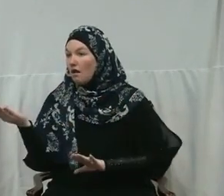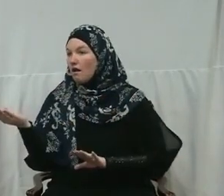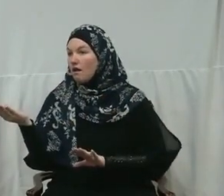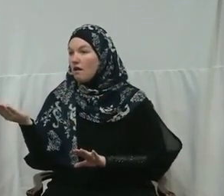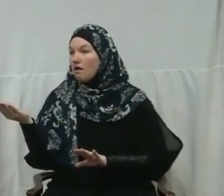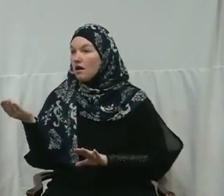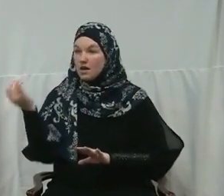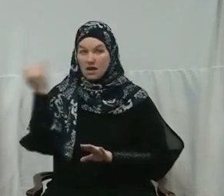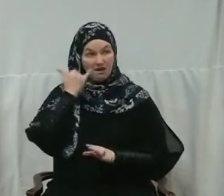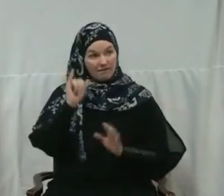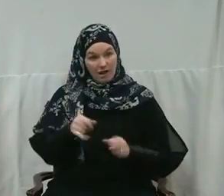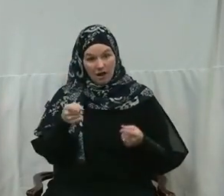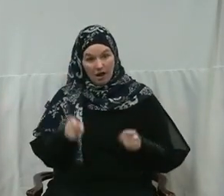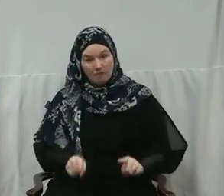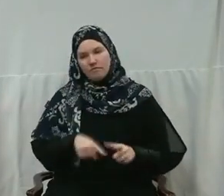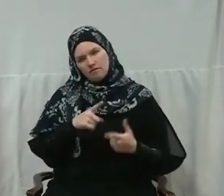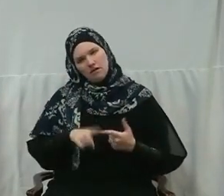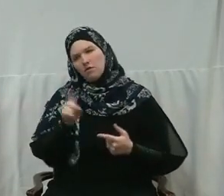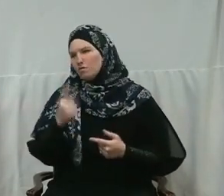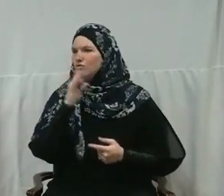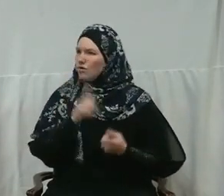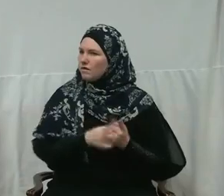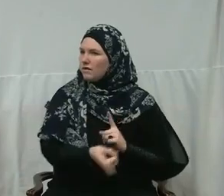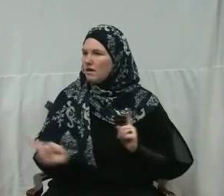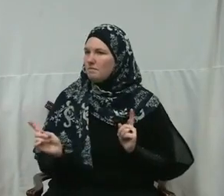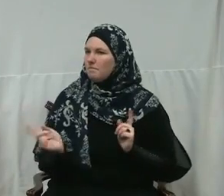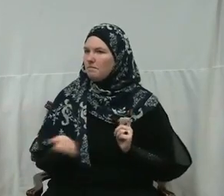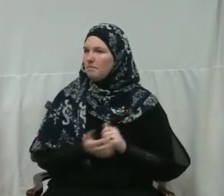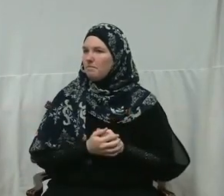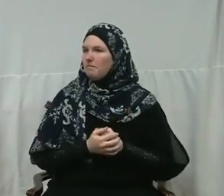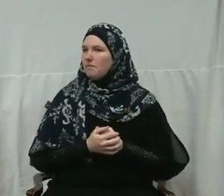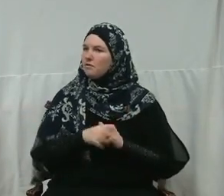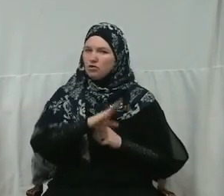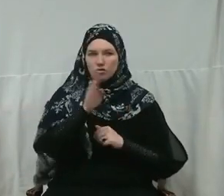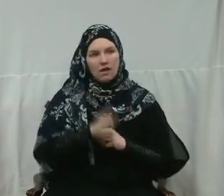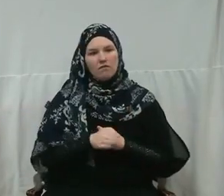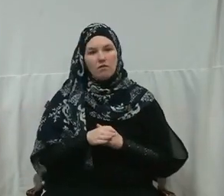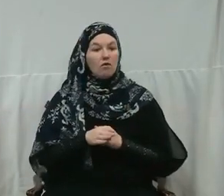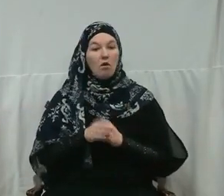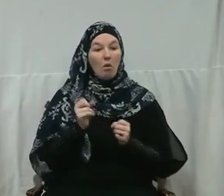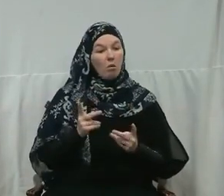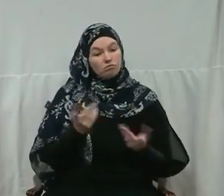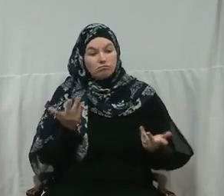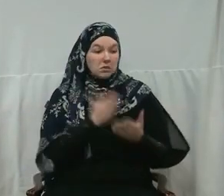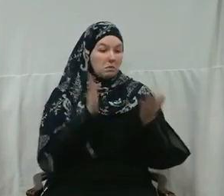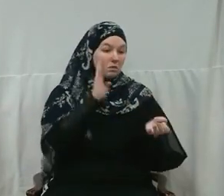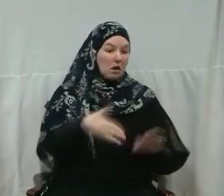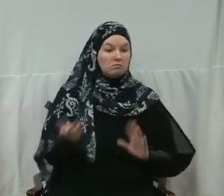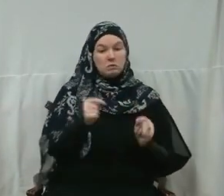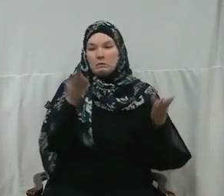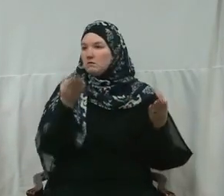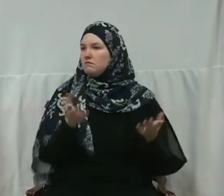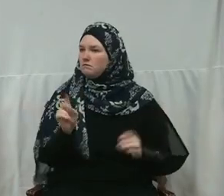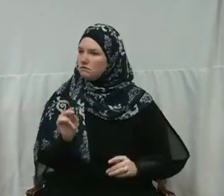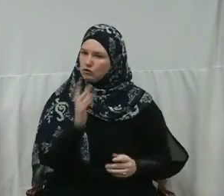when consulted. No one should speak other than their mind. People should not give up